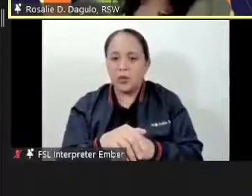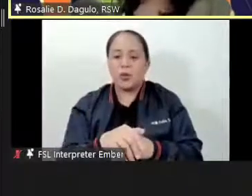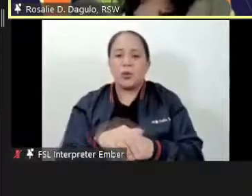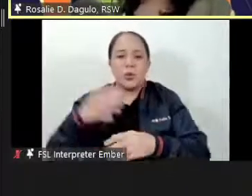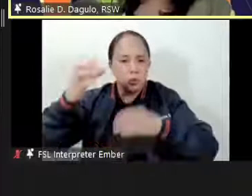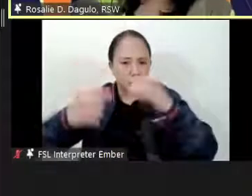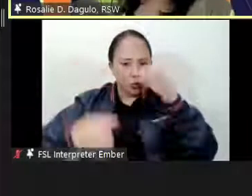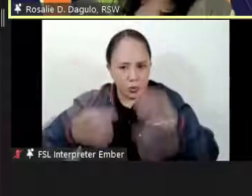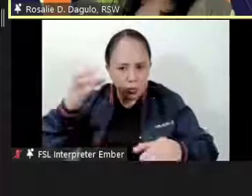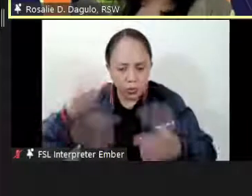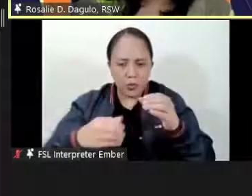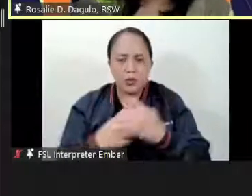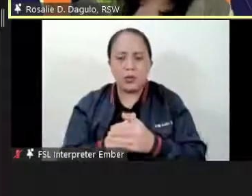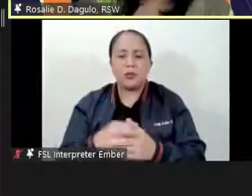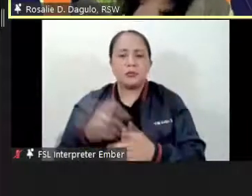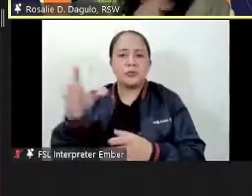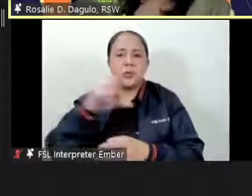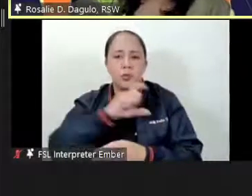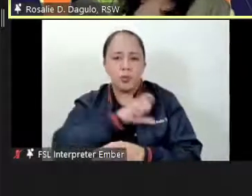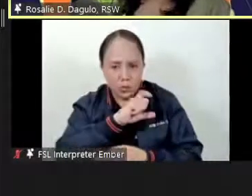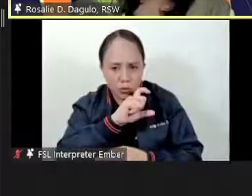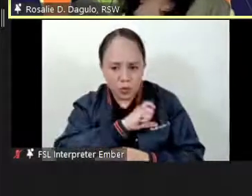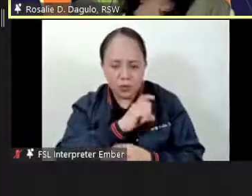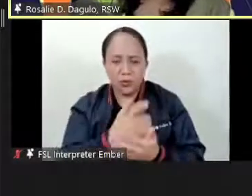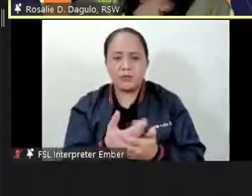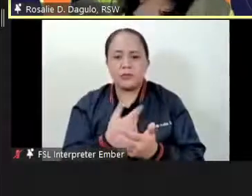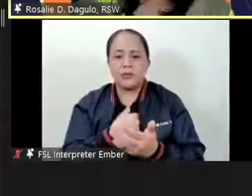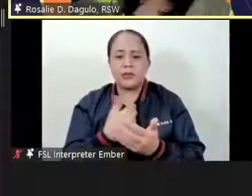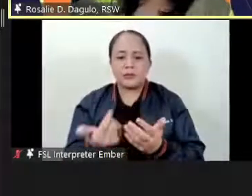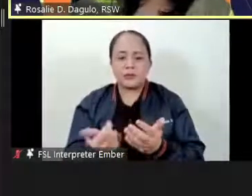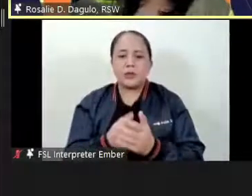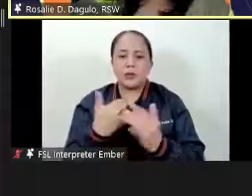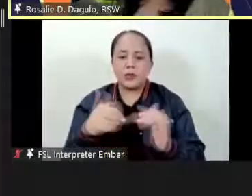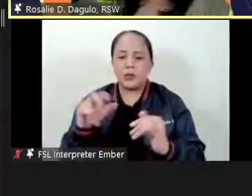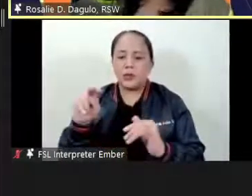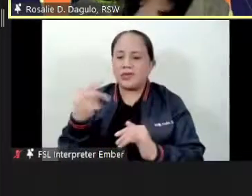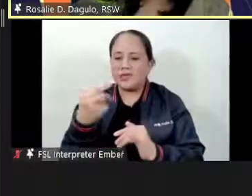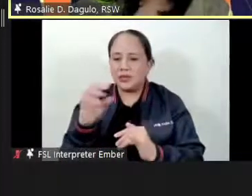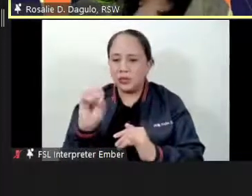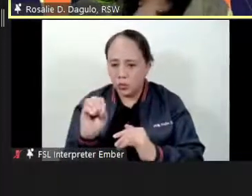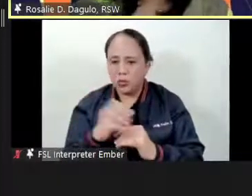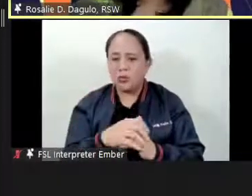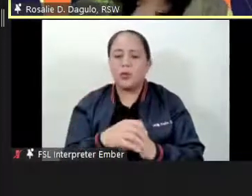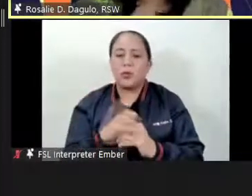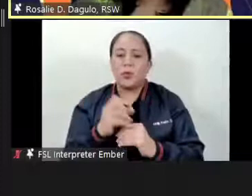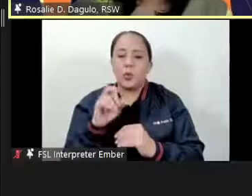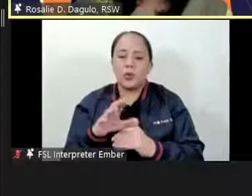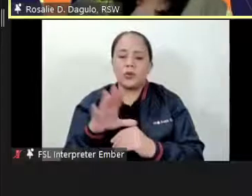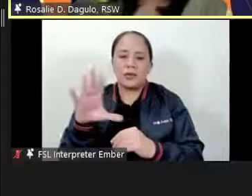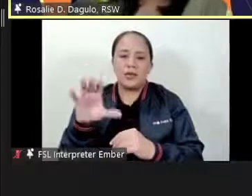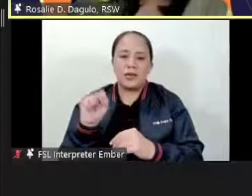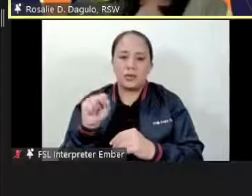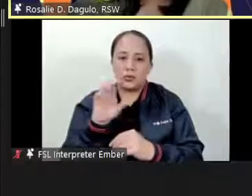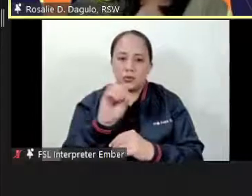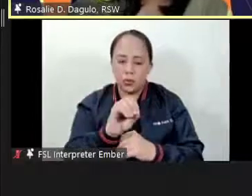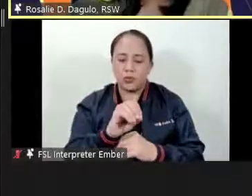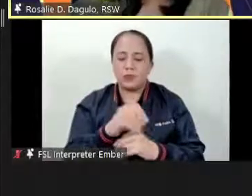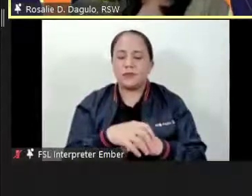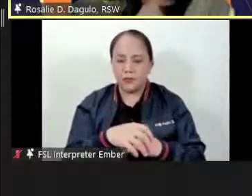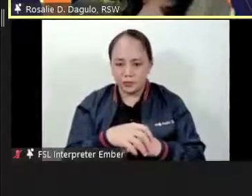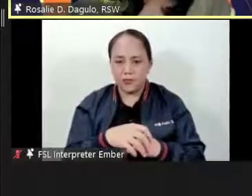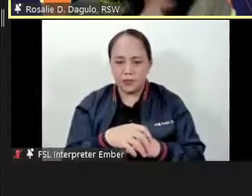courts, the police, and also with NGOs or civil society